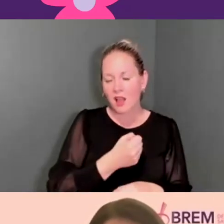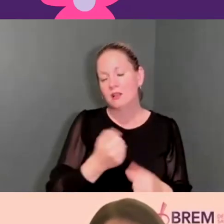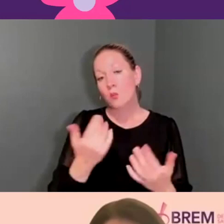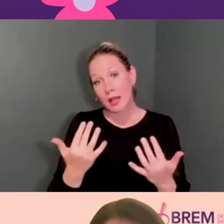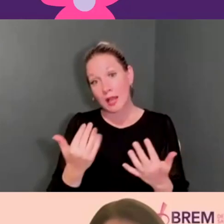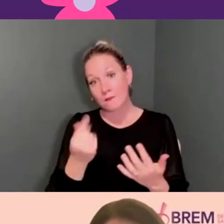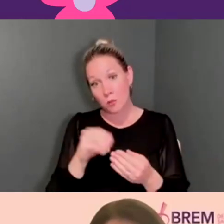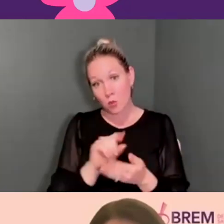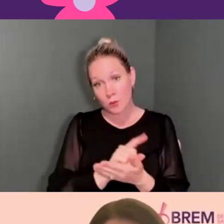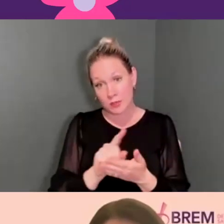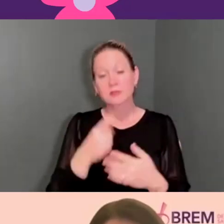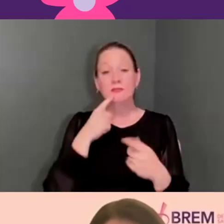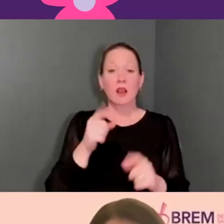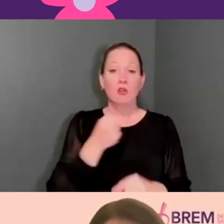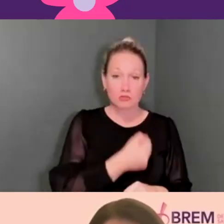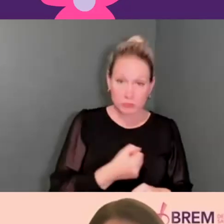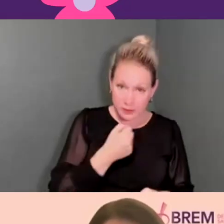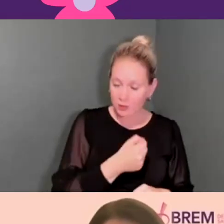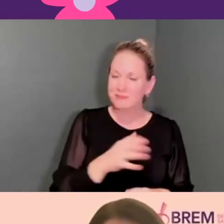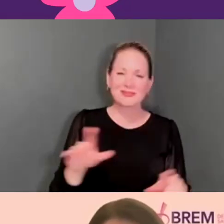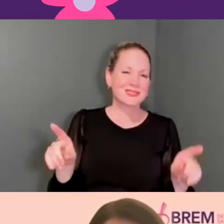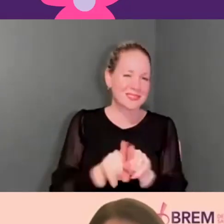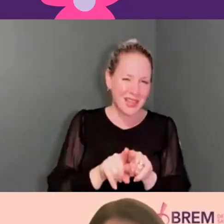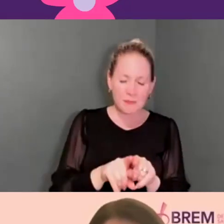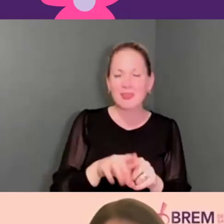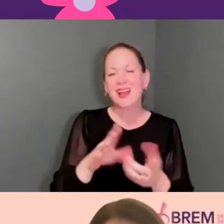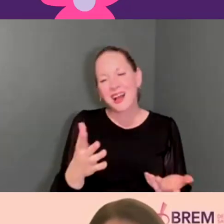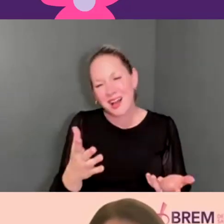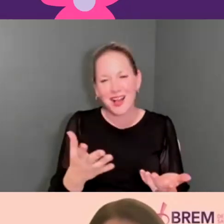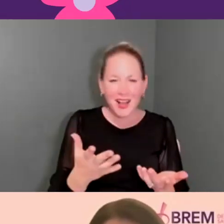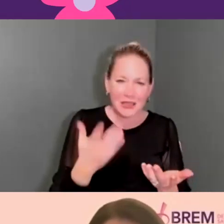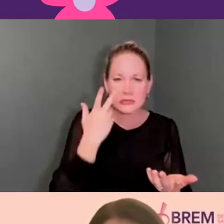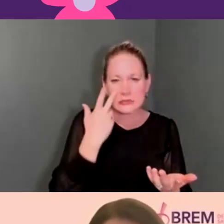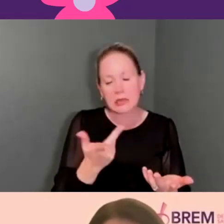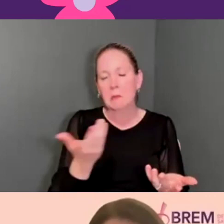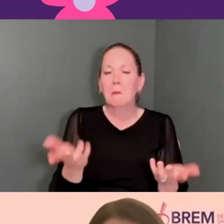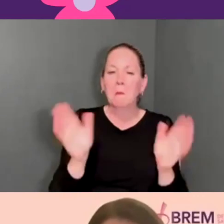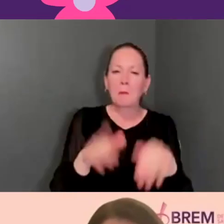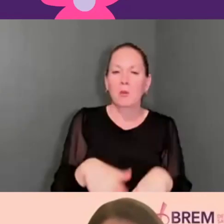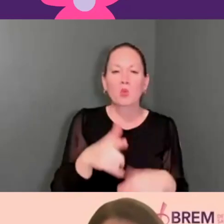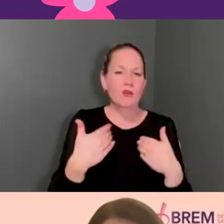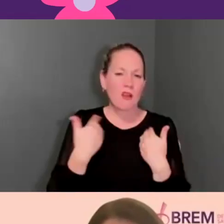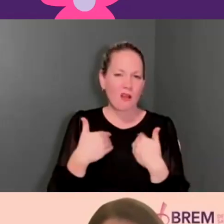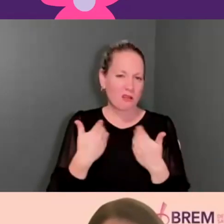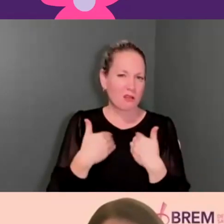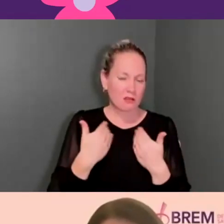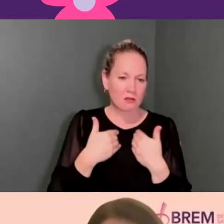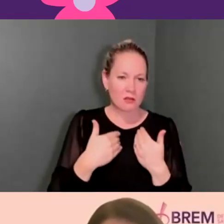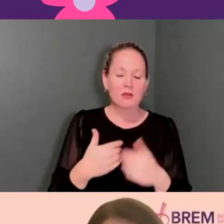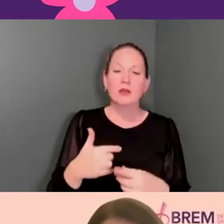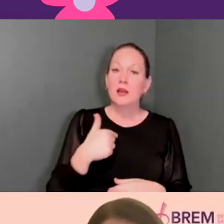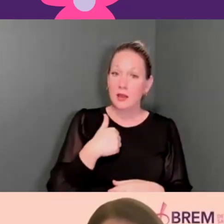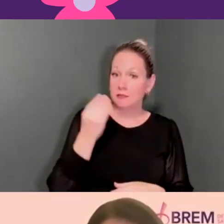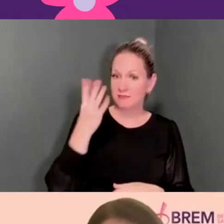get seen for that ultrasound." Same thing, we see something, it's probably nothing, you're too young for this. I let them know I was